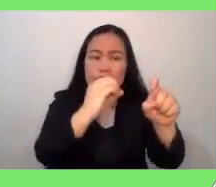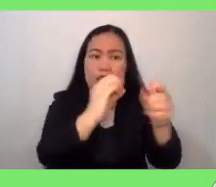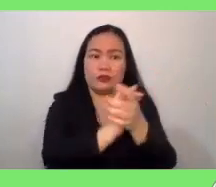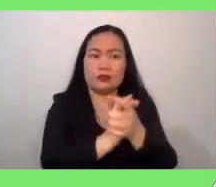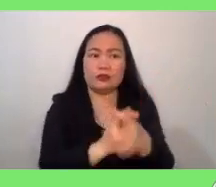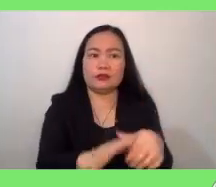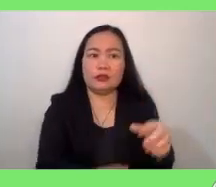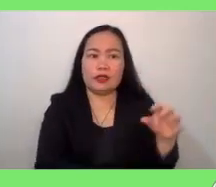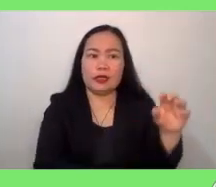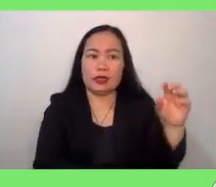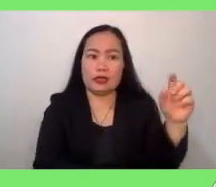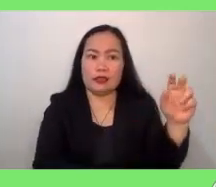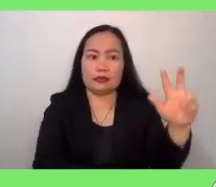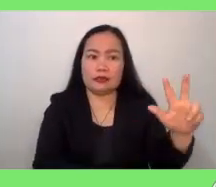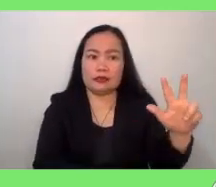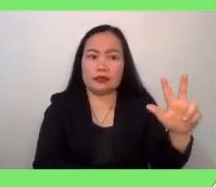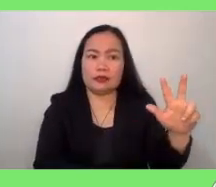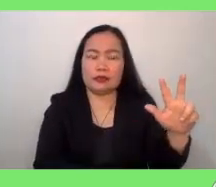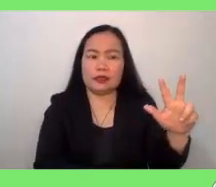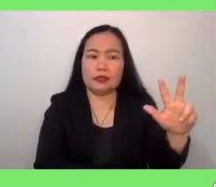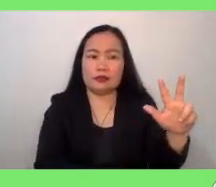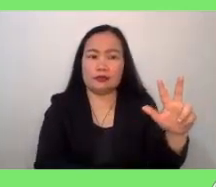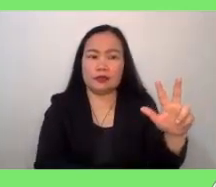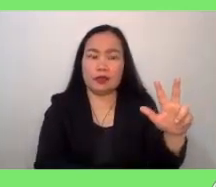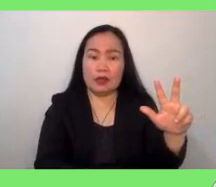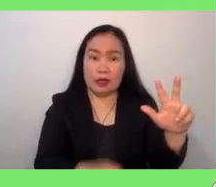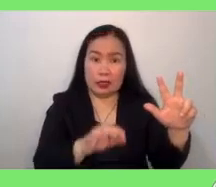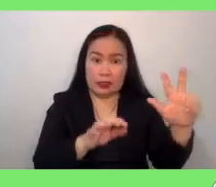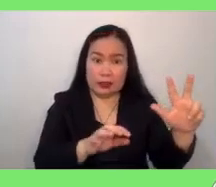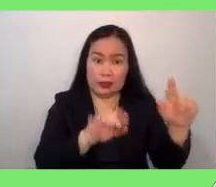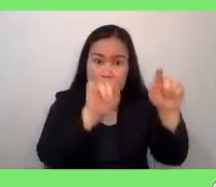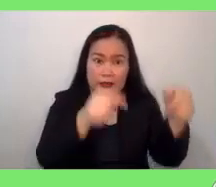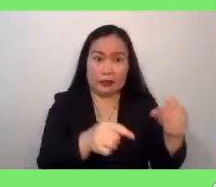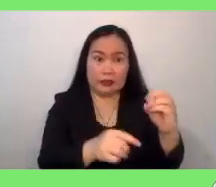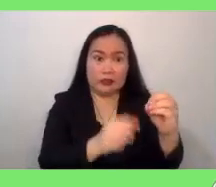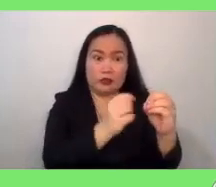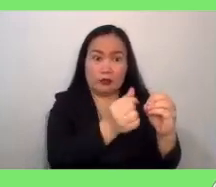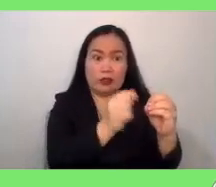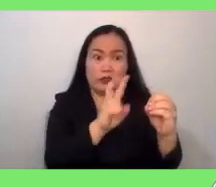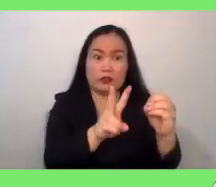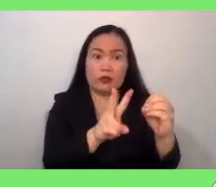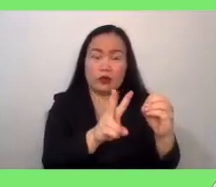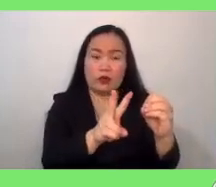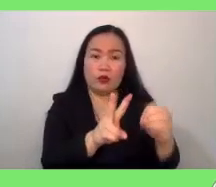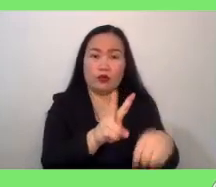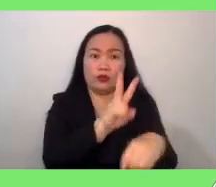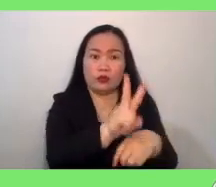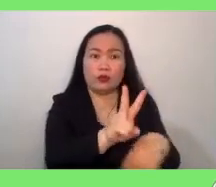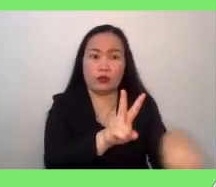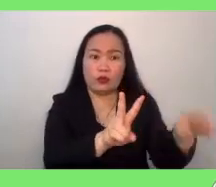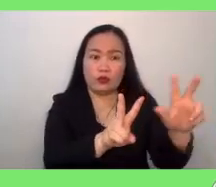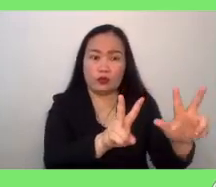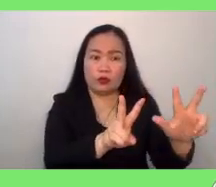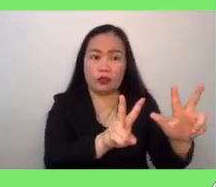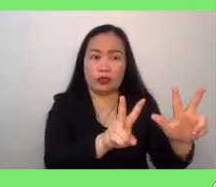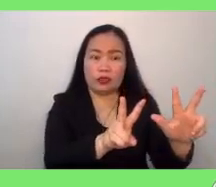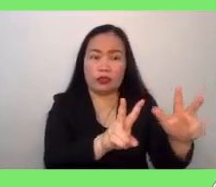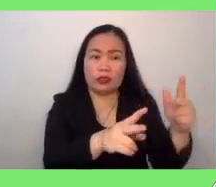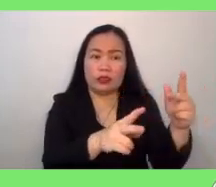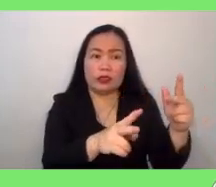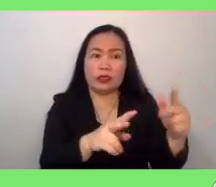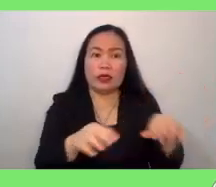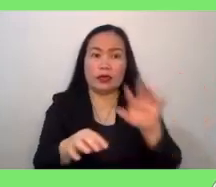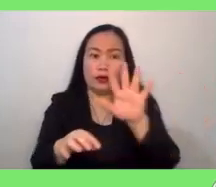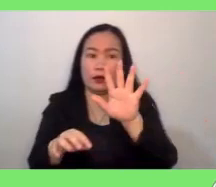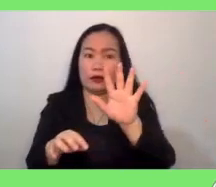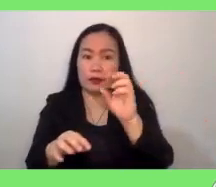po, unahin po natin yung nasa parenthesis. So, that is 0 plus 2, that is 2. So, 3 times 2 na siya. Equals 5